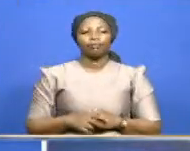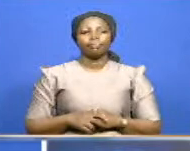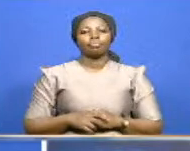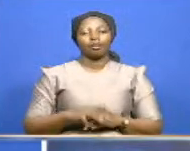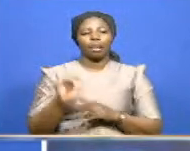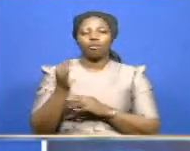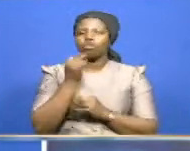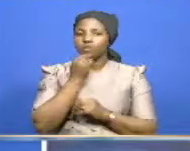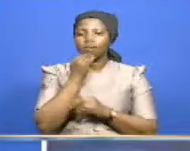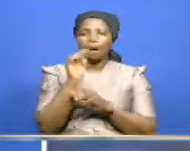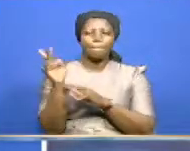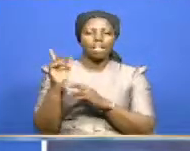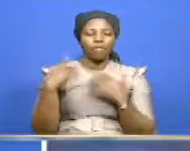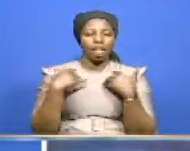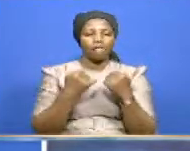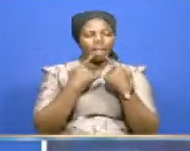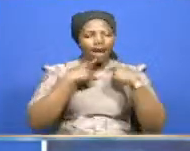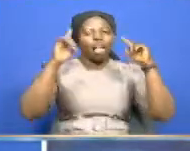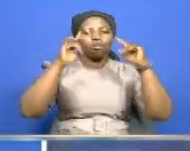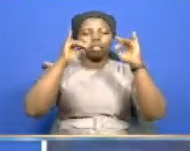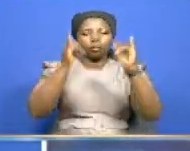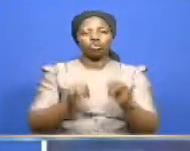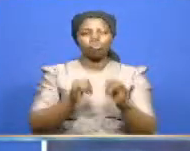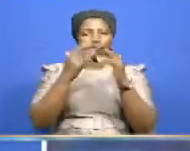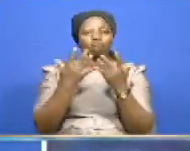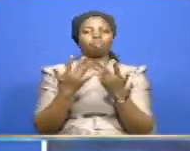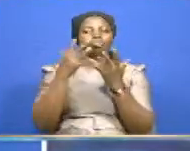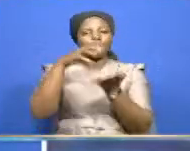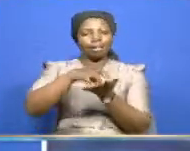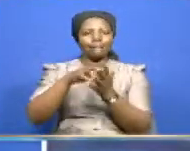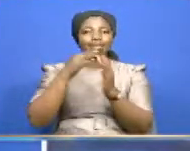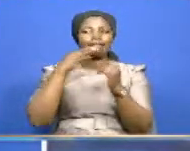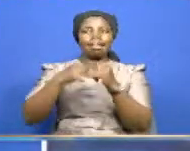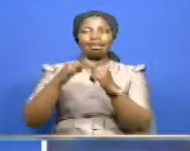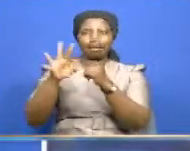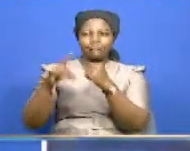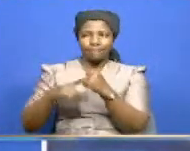announced 836 new cases, increasing the total number to